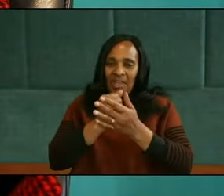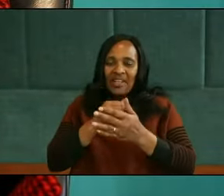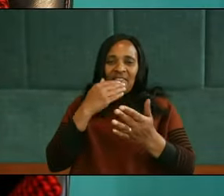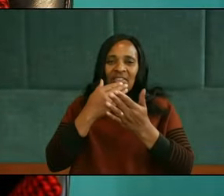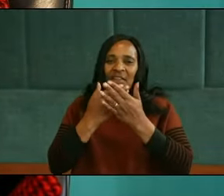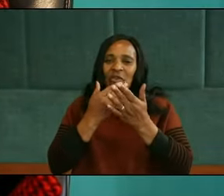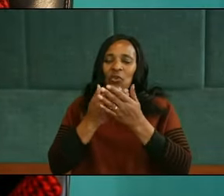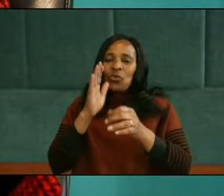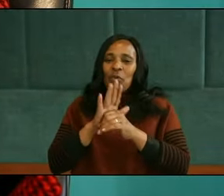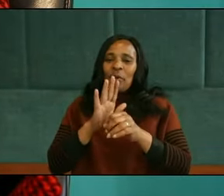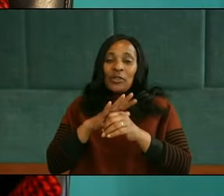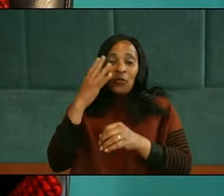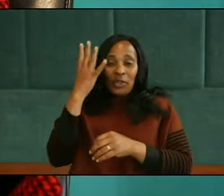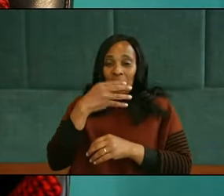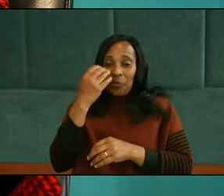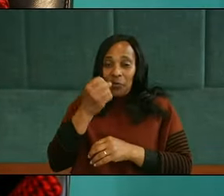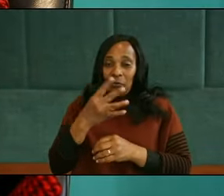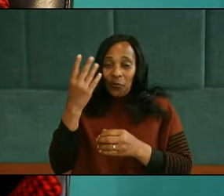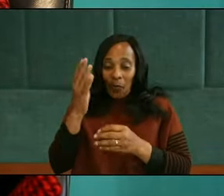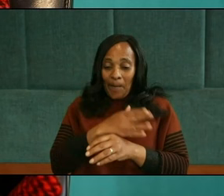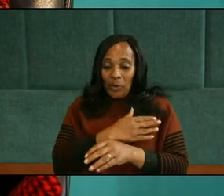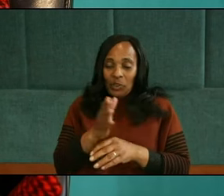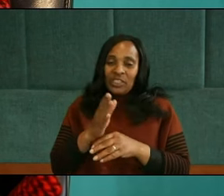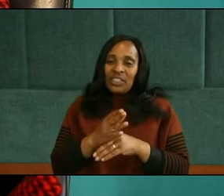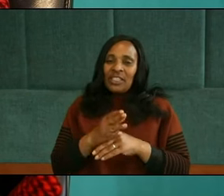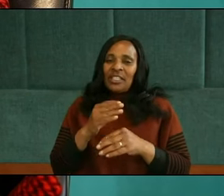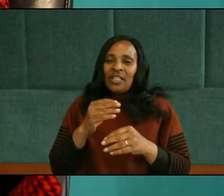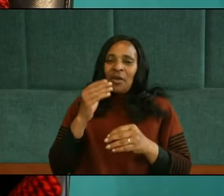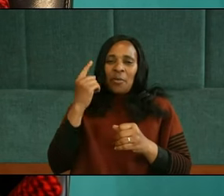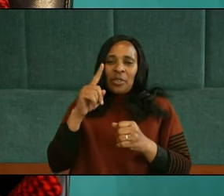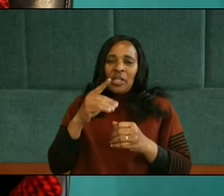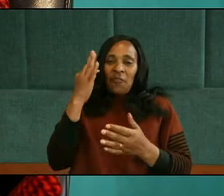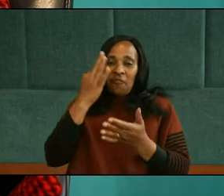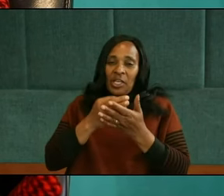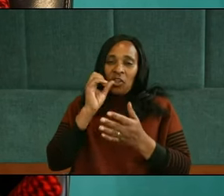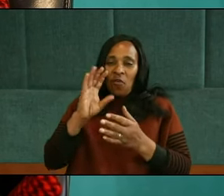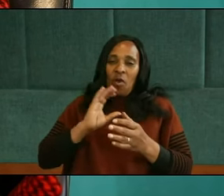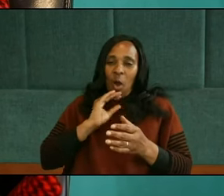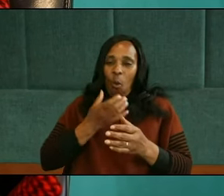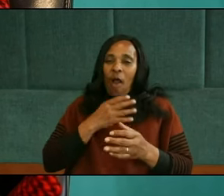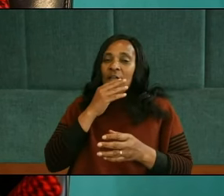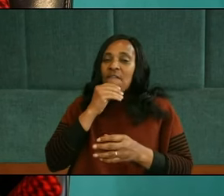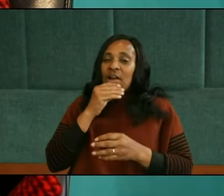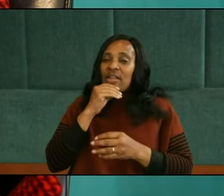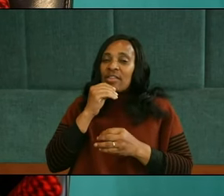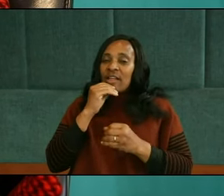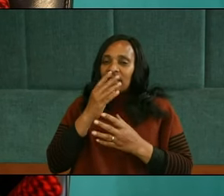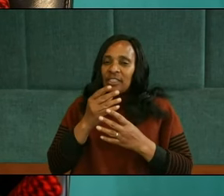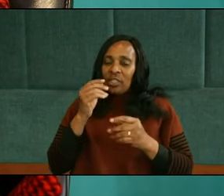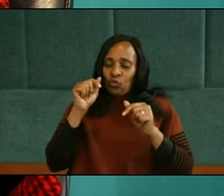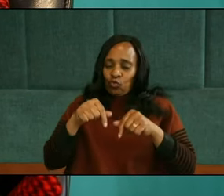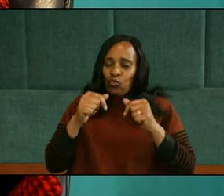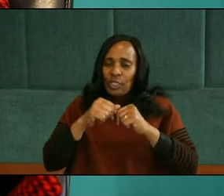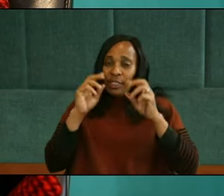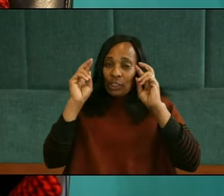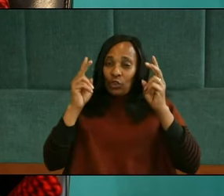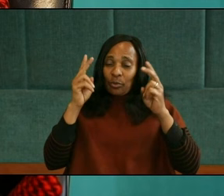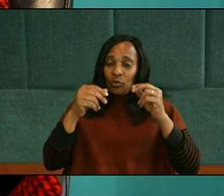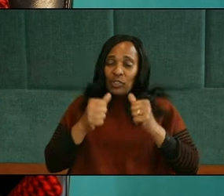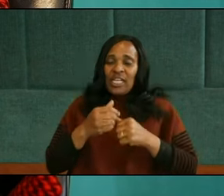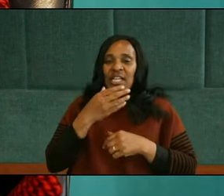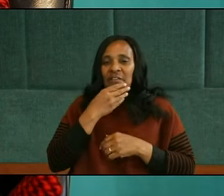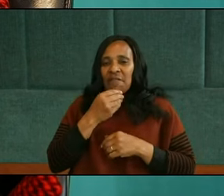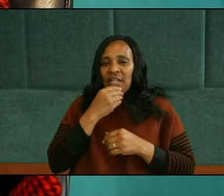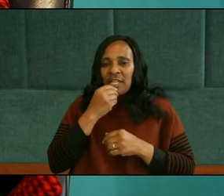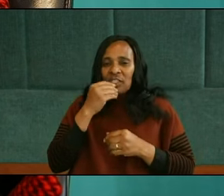thank you so much for that beautiful piece of music, Faith of Our Fathers. And indeed, the topic for today is the